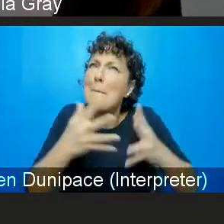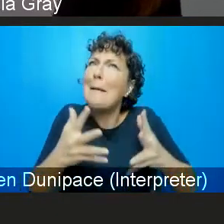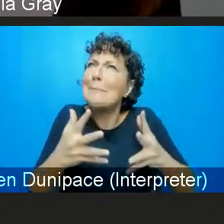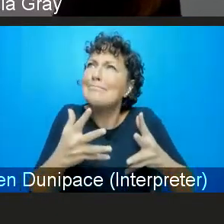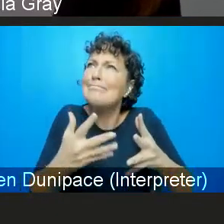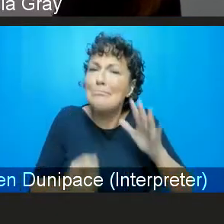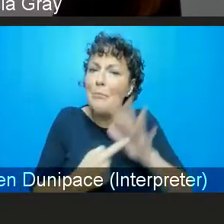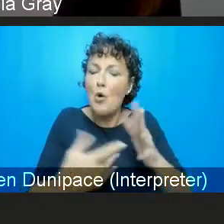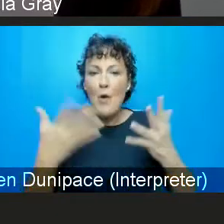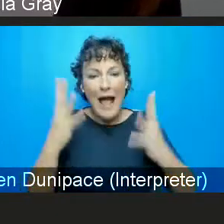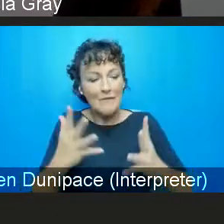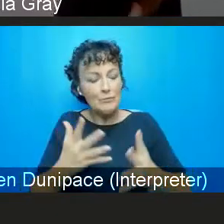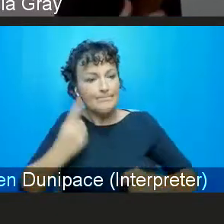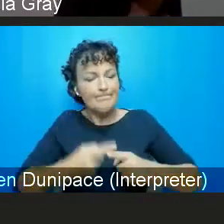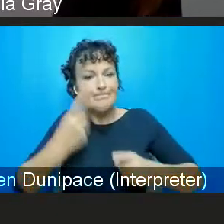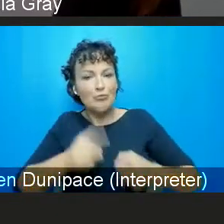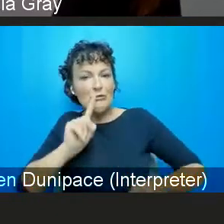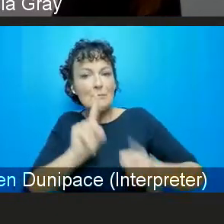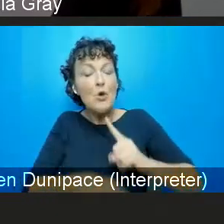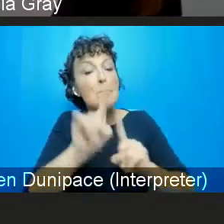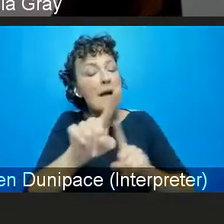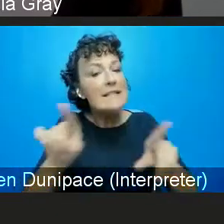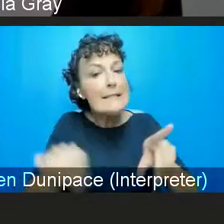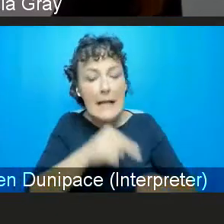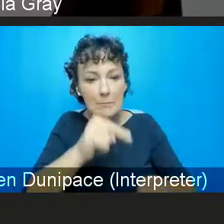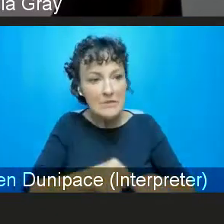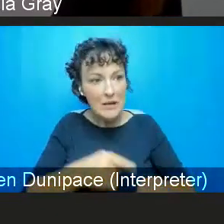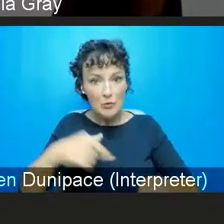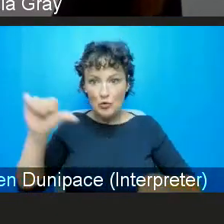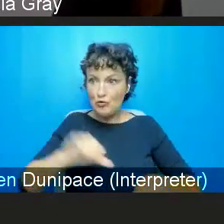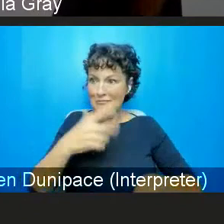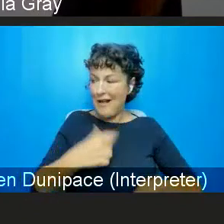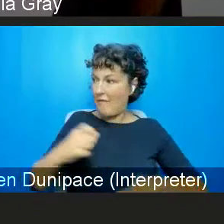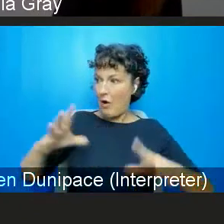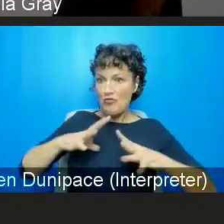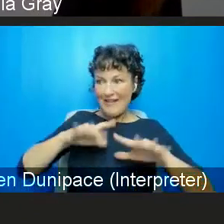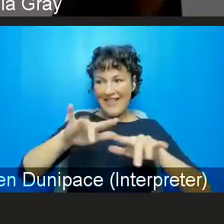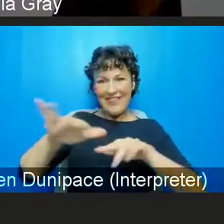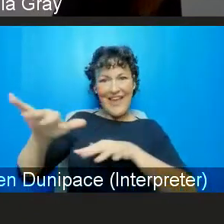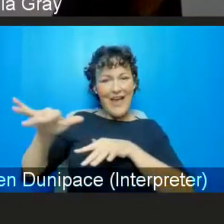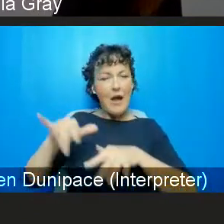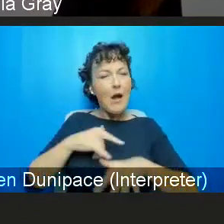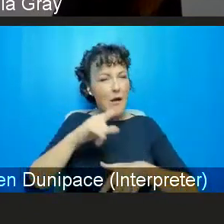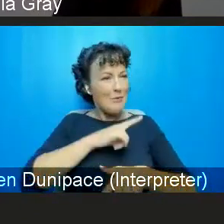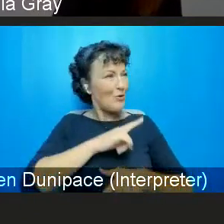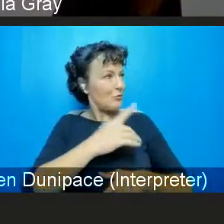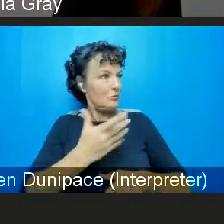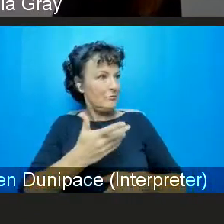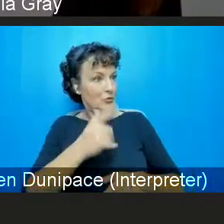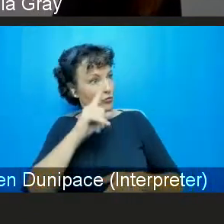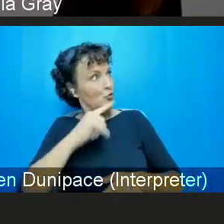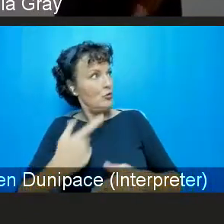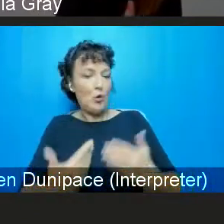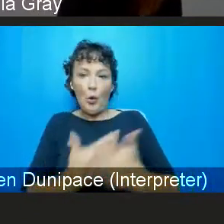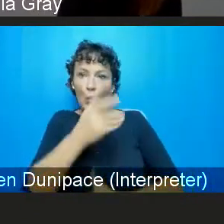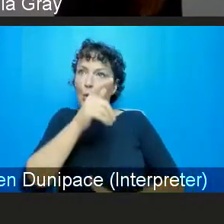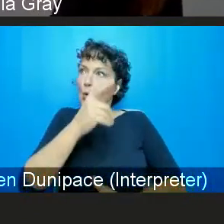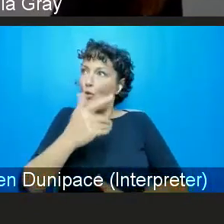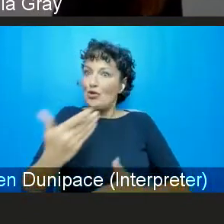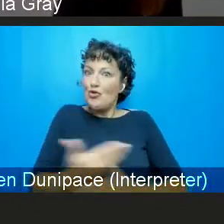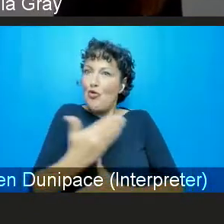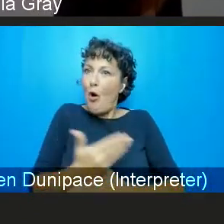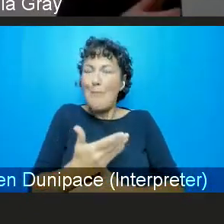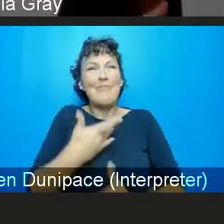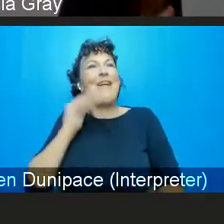place as much as possible so that somebody comes in and it's accessible from the outset. So being able to think about it ahead of time and it